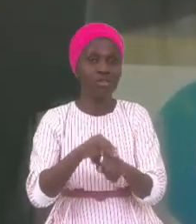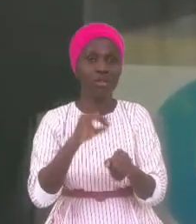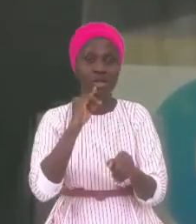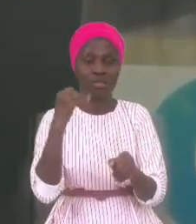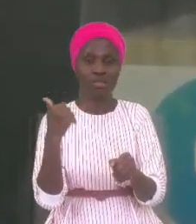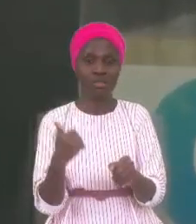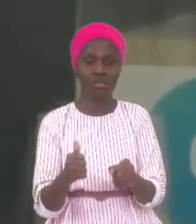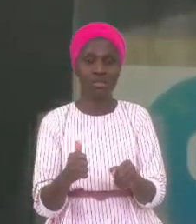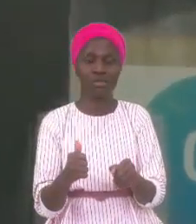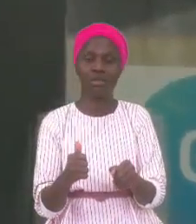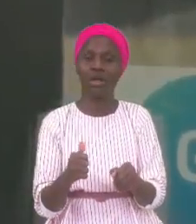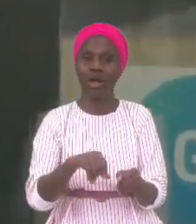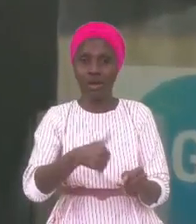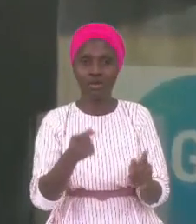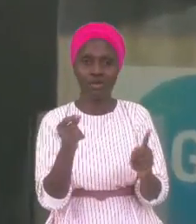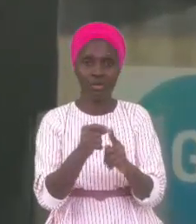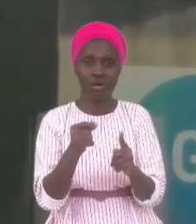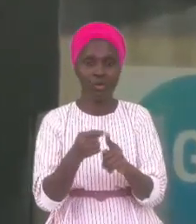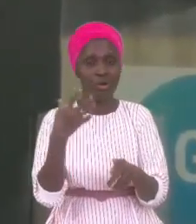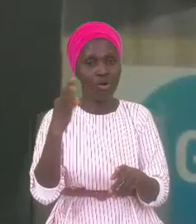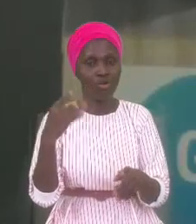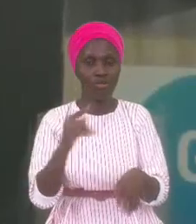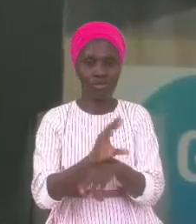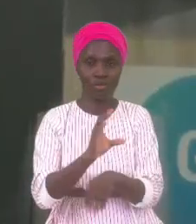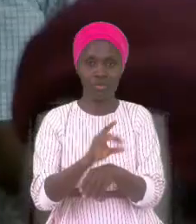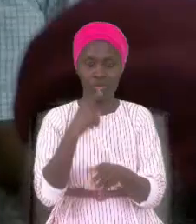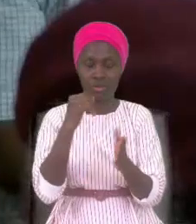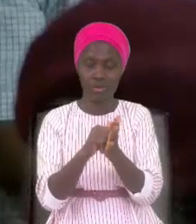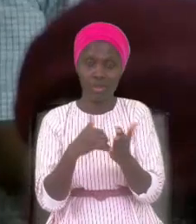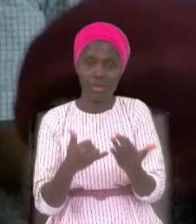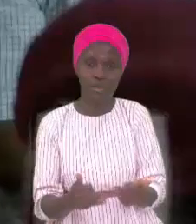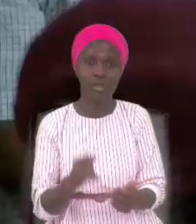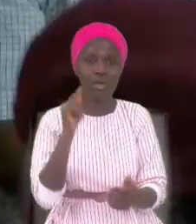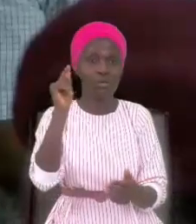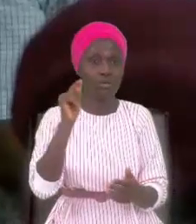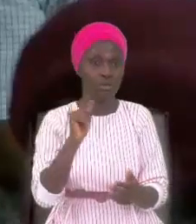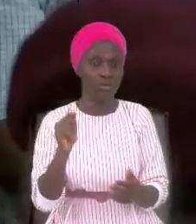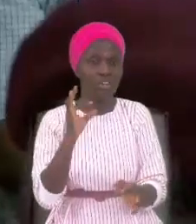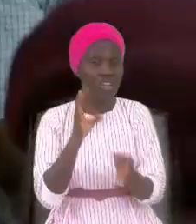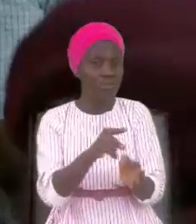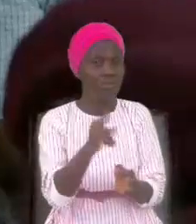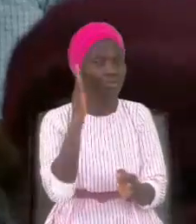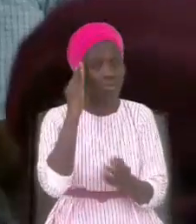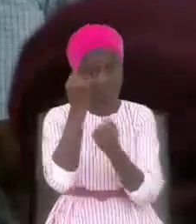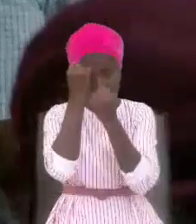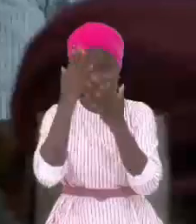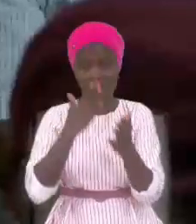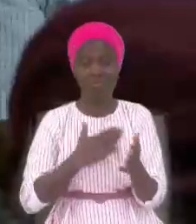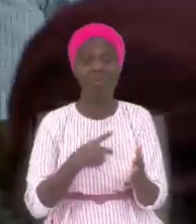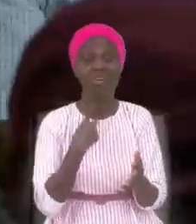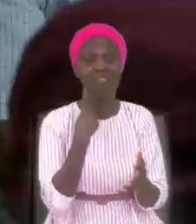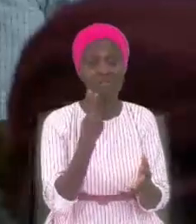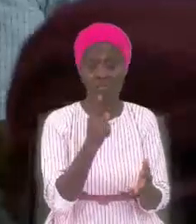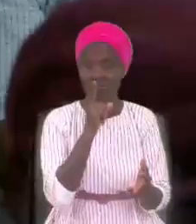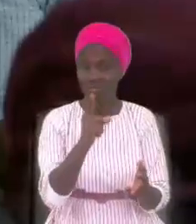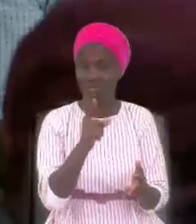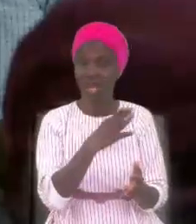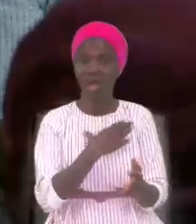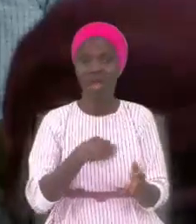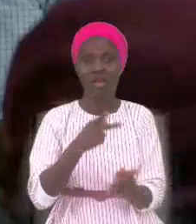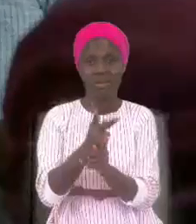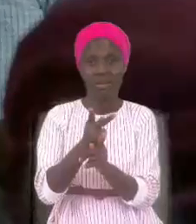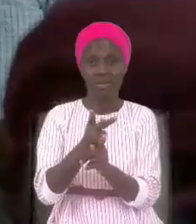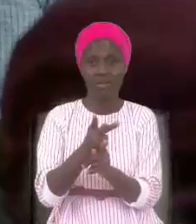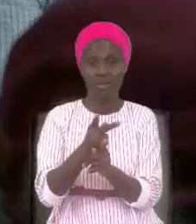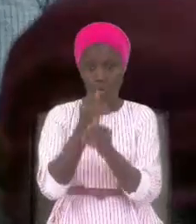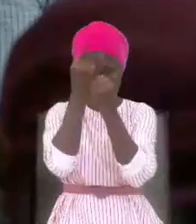And it says, now therefore, if ye will obey my voice indeed and keep my covenant,